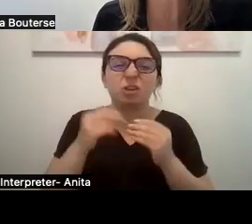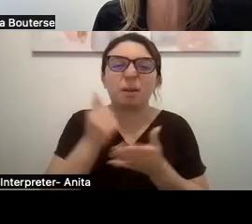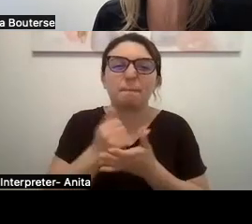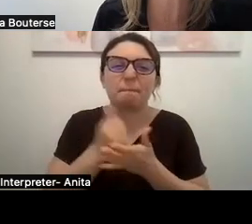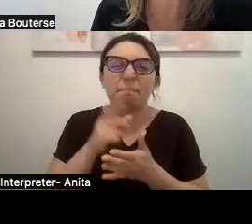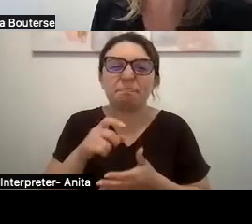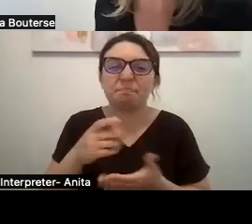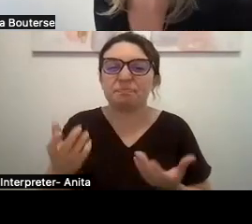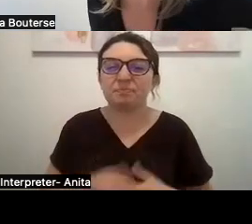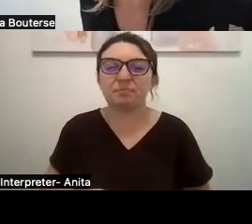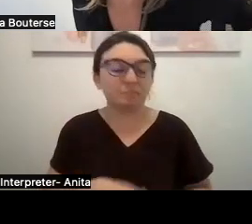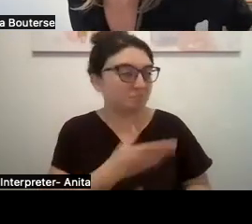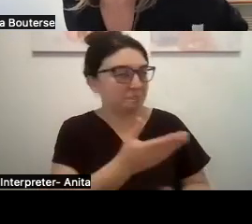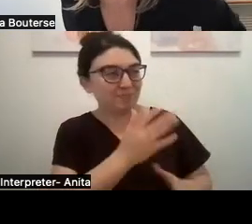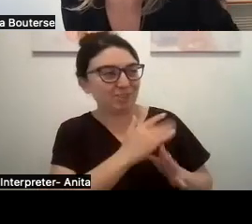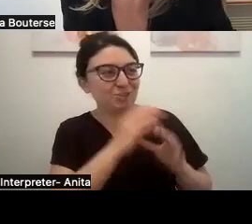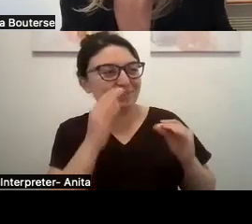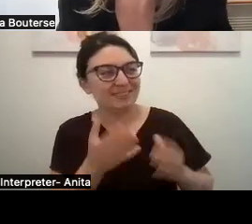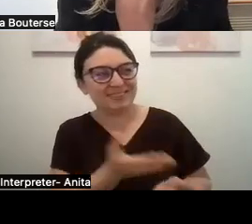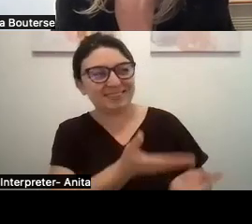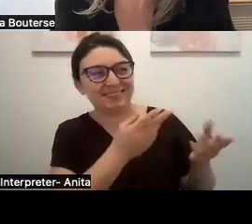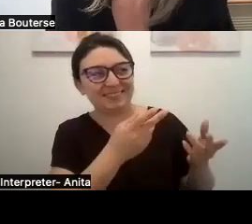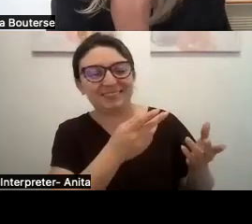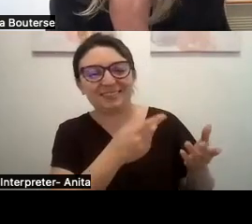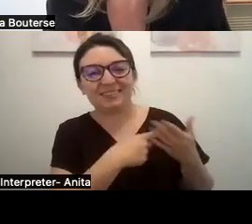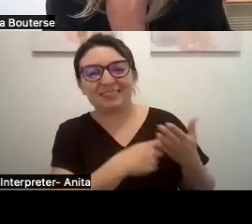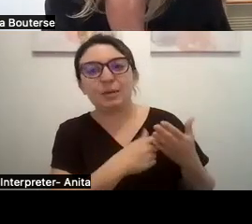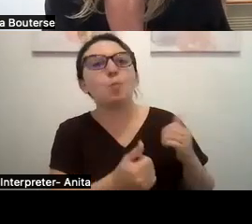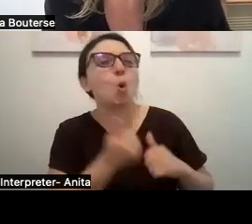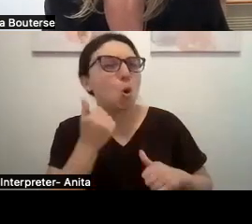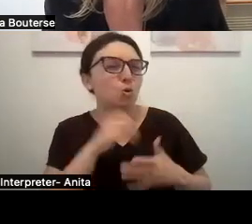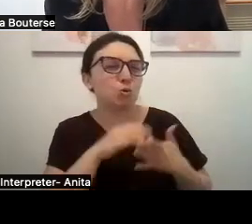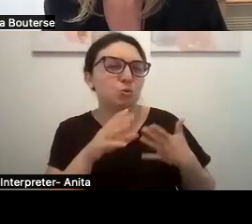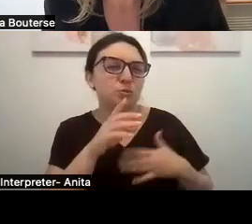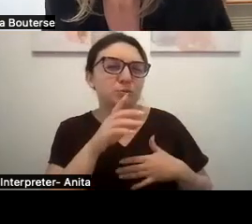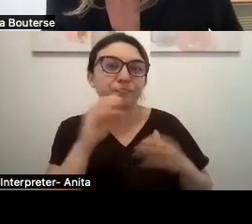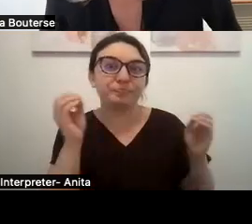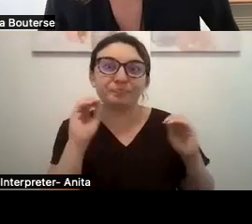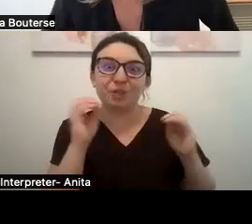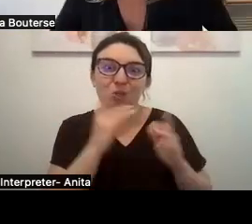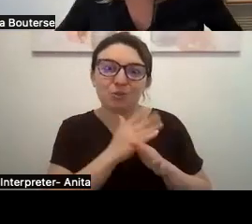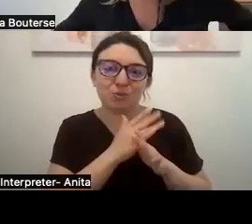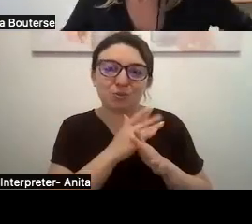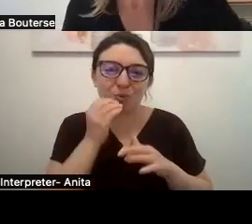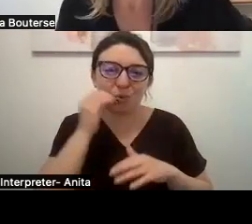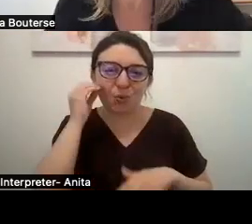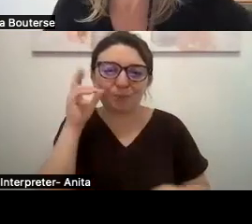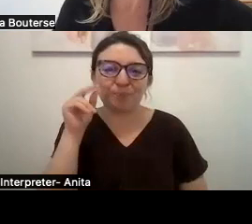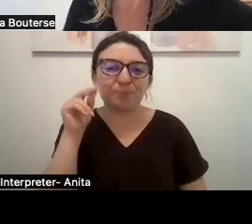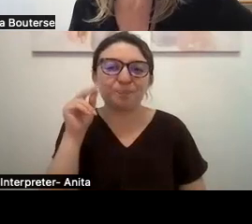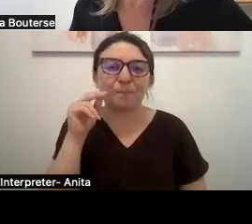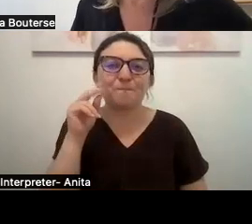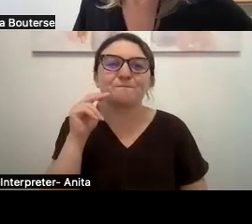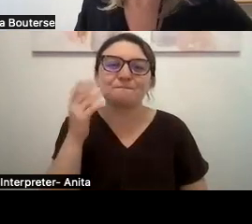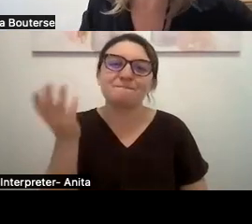what let the German teachers take that one, because I will tell you, most of our students do not have German at home. So that is